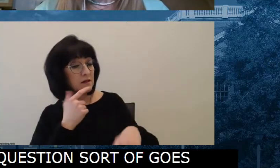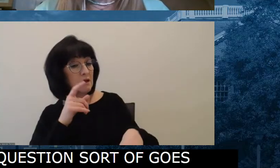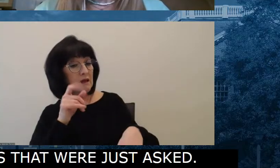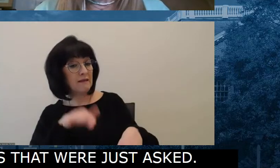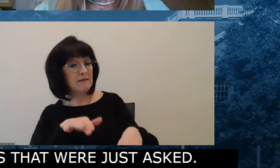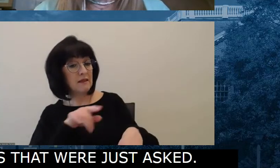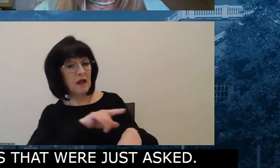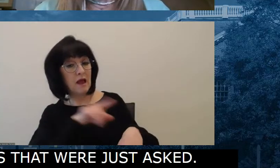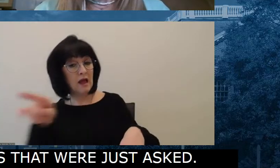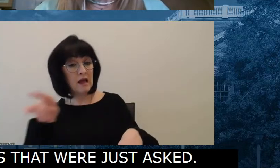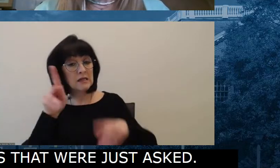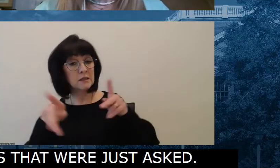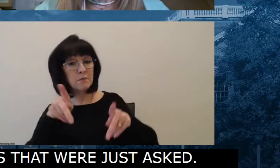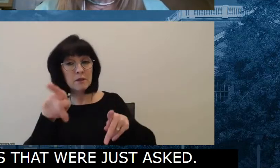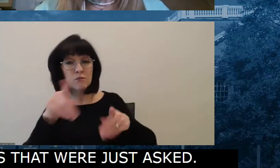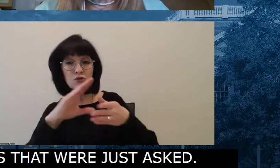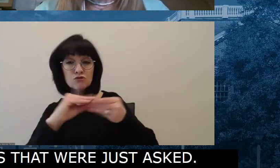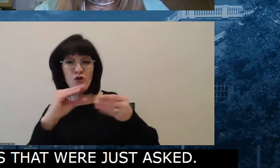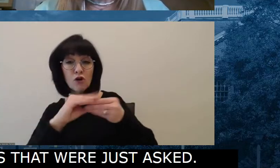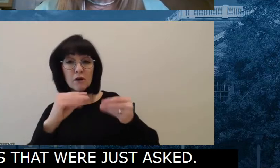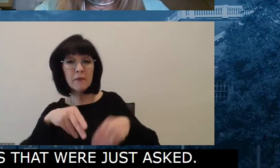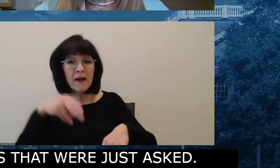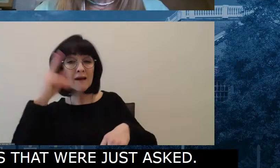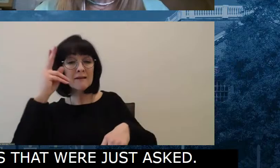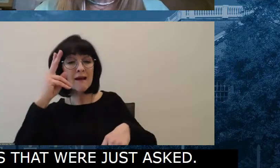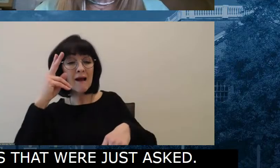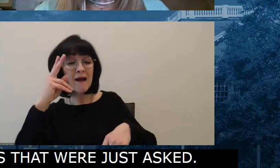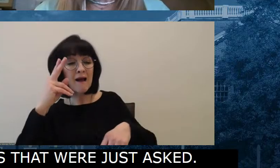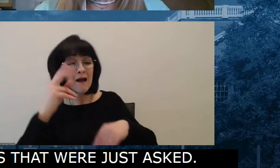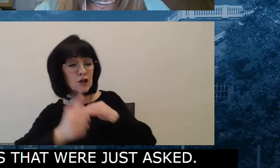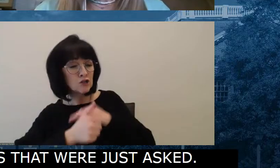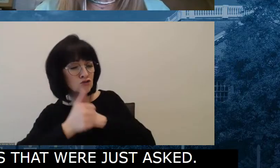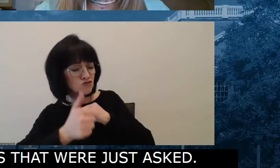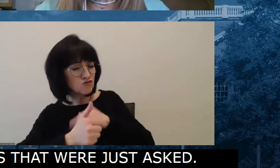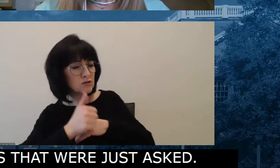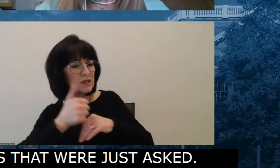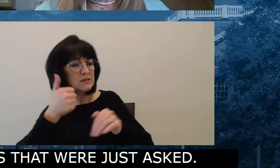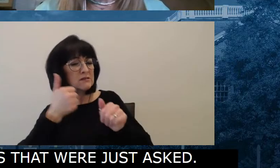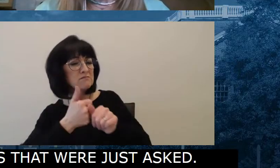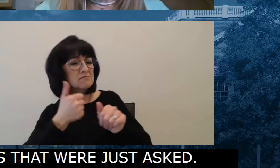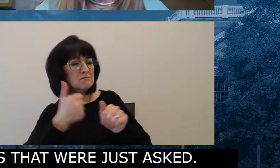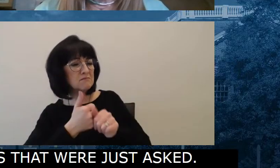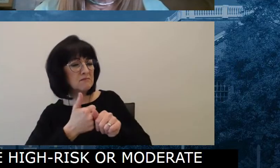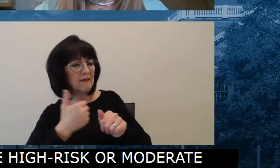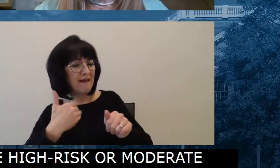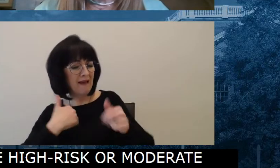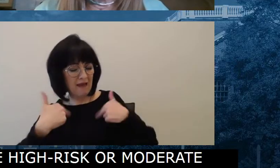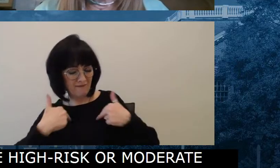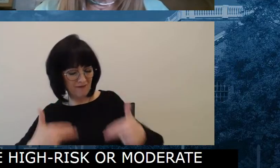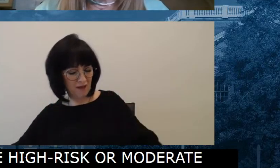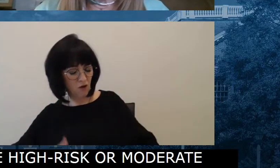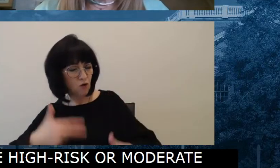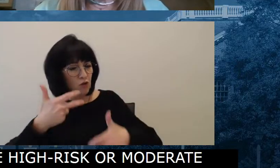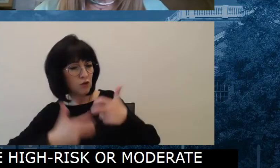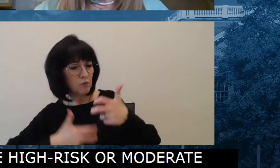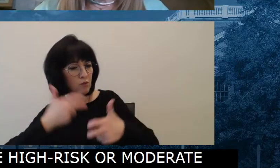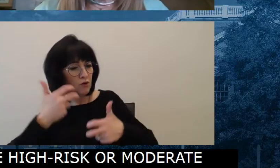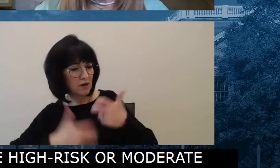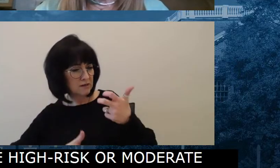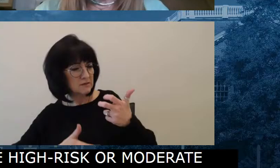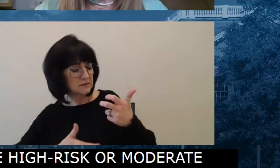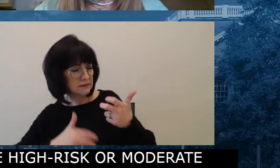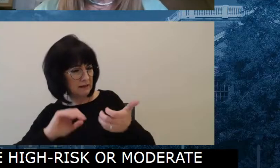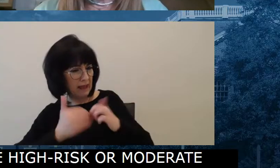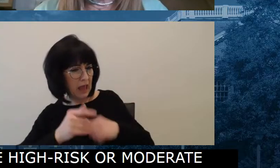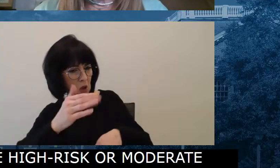are with high risk or moderate risk medical conditions, how will the state ensure that that system doesn't exacerbate